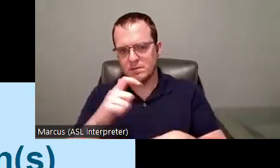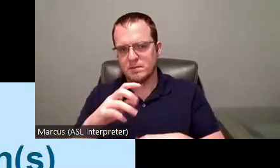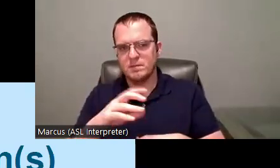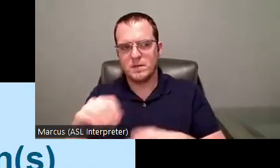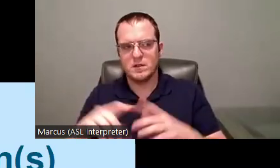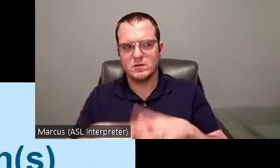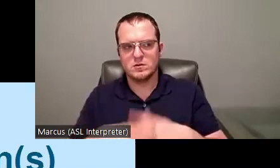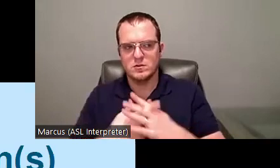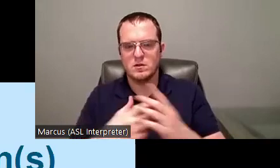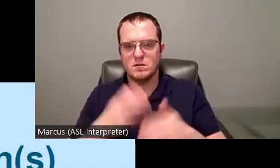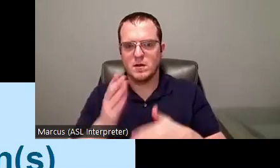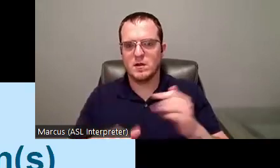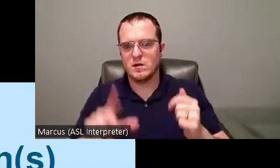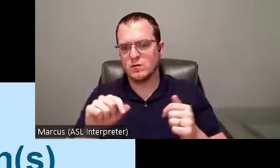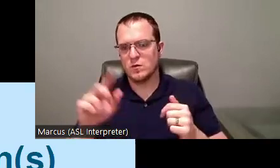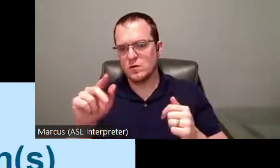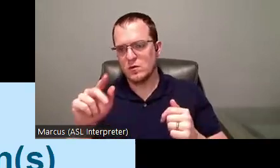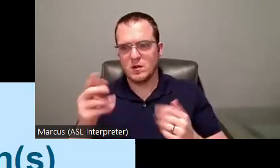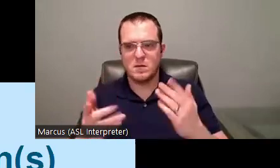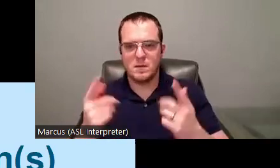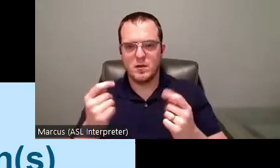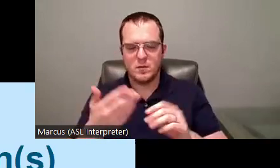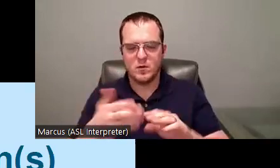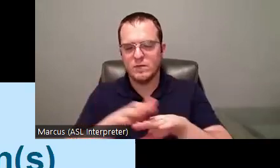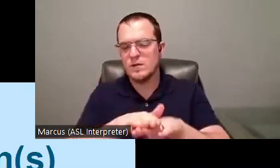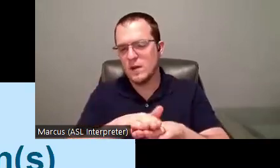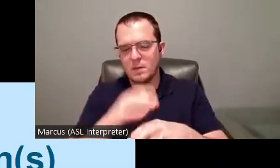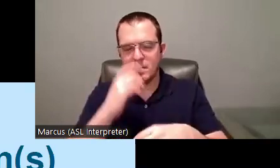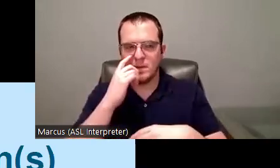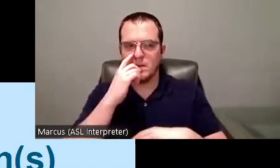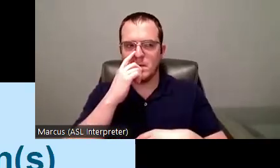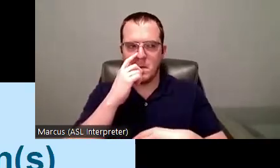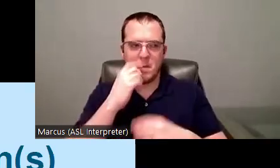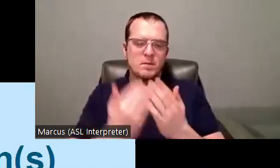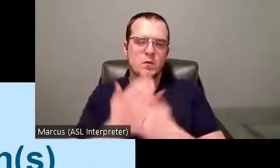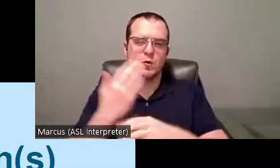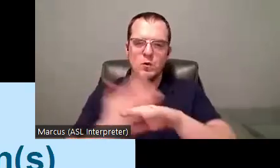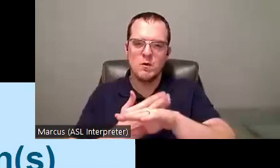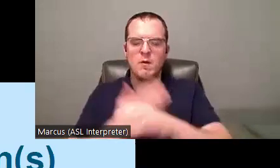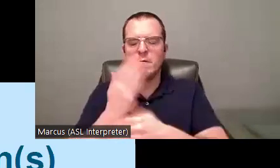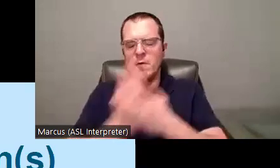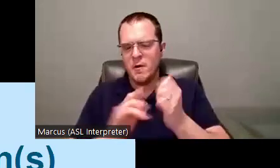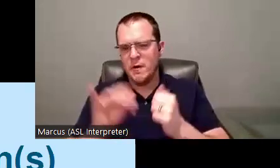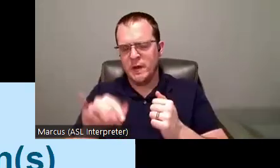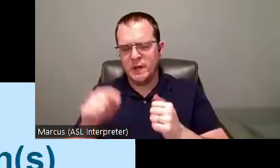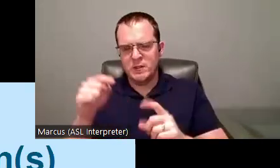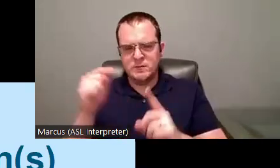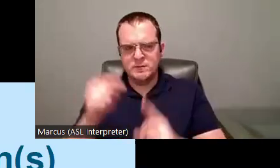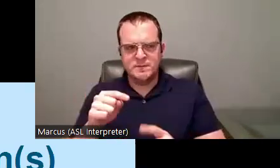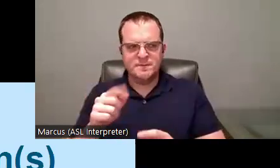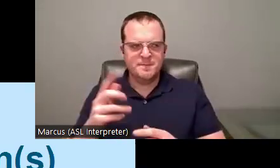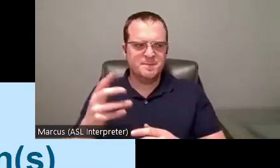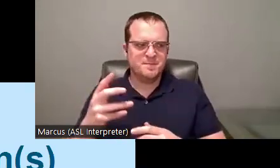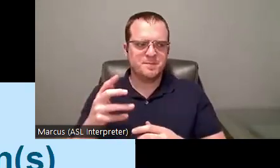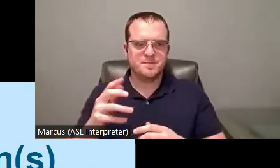the end of 2023, there may be some overlap. Now part of the new construction is going to be, the first step is going to be